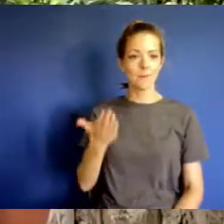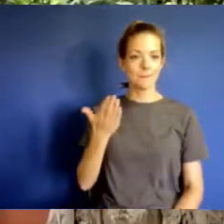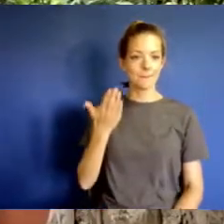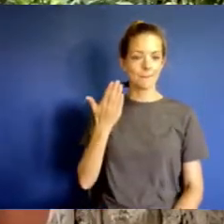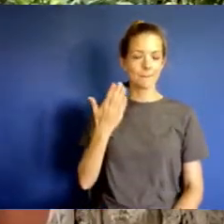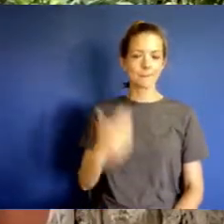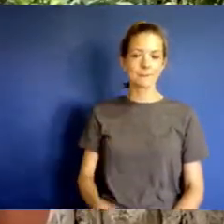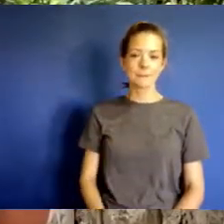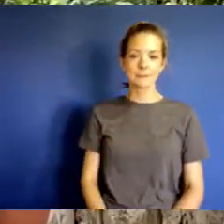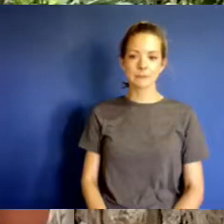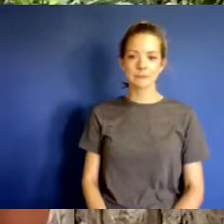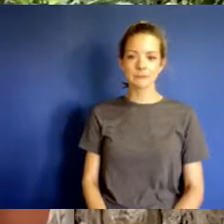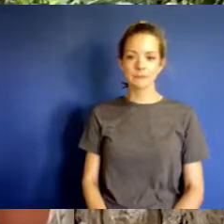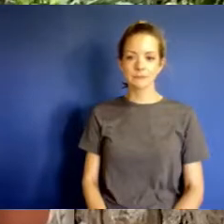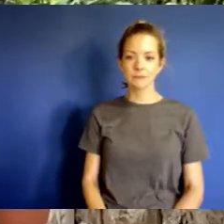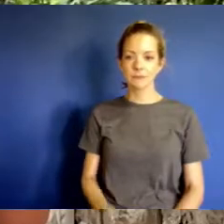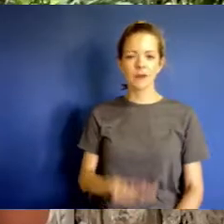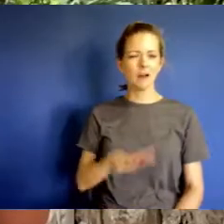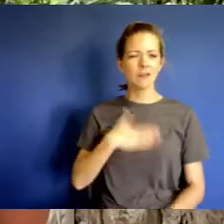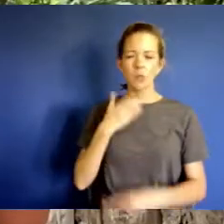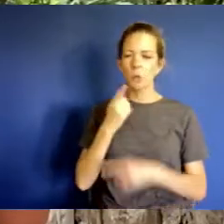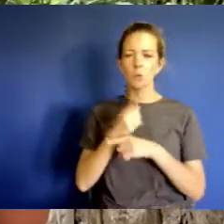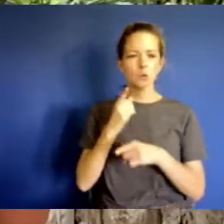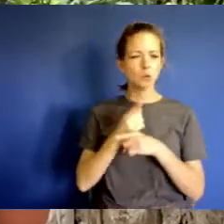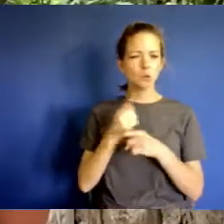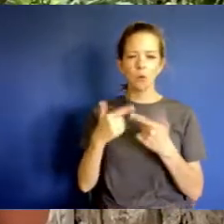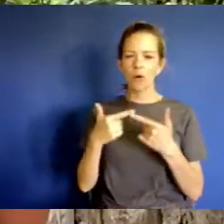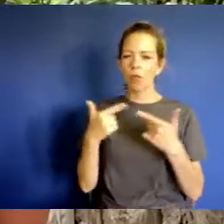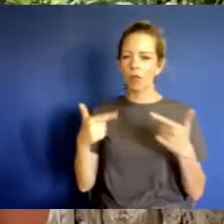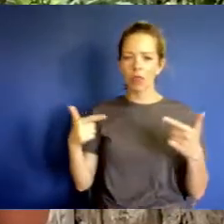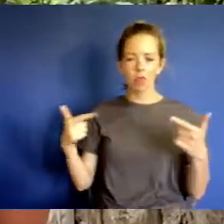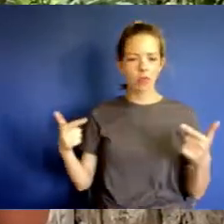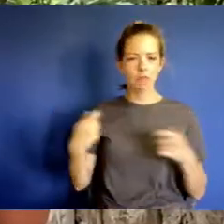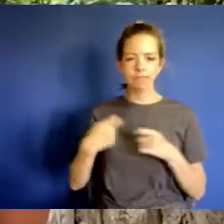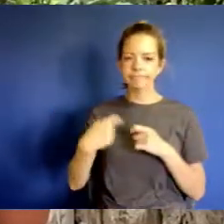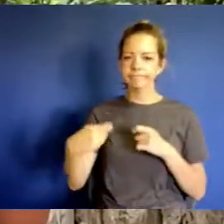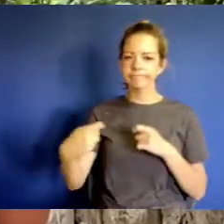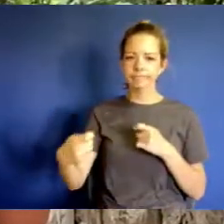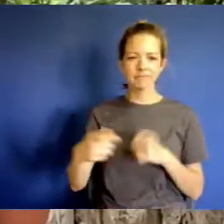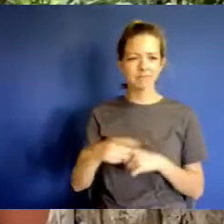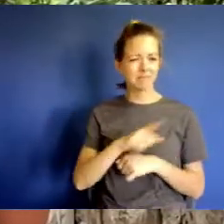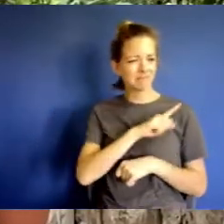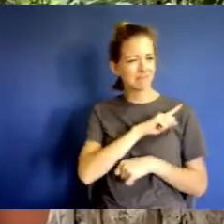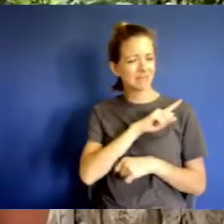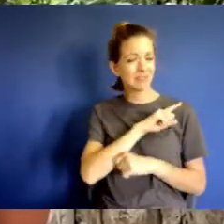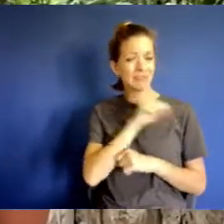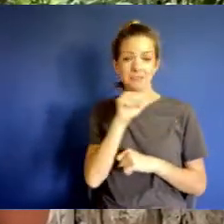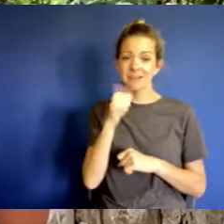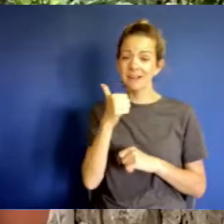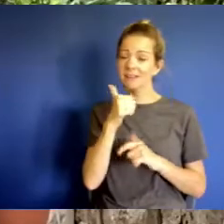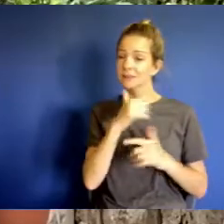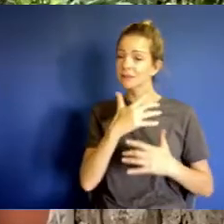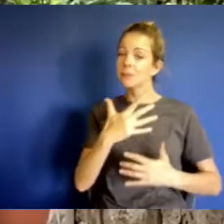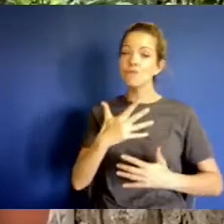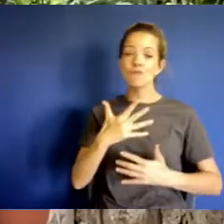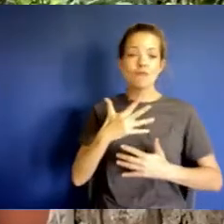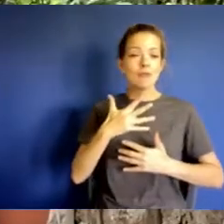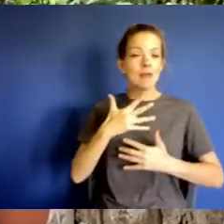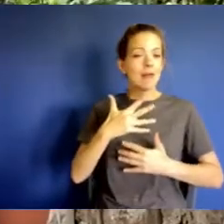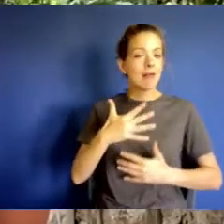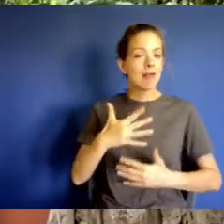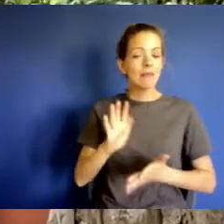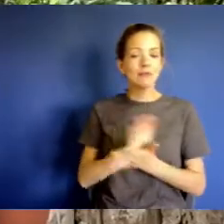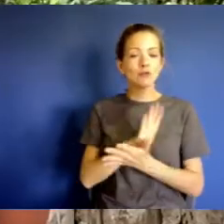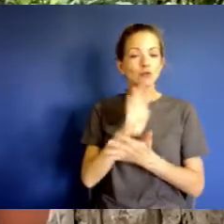Good, okay, so come up. I don't want to talk too much through this session, and it's just sometimes nice, isn't it, to